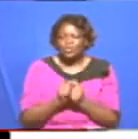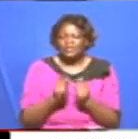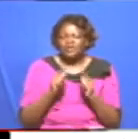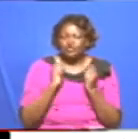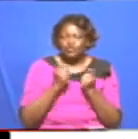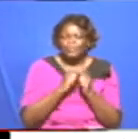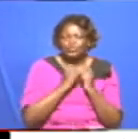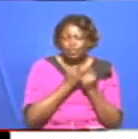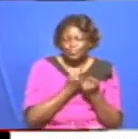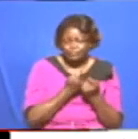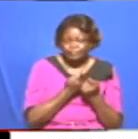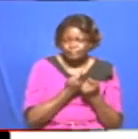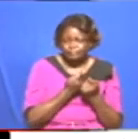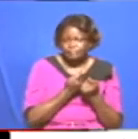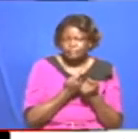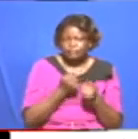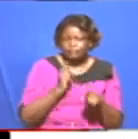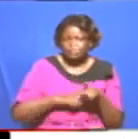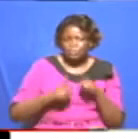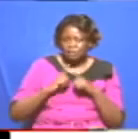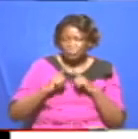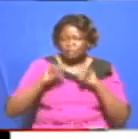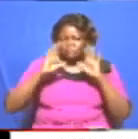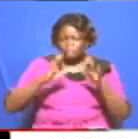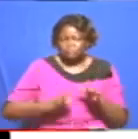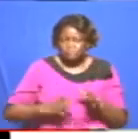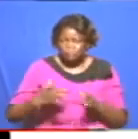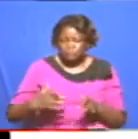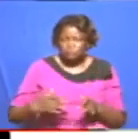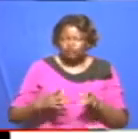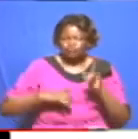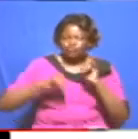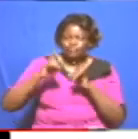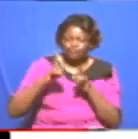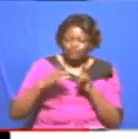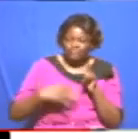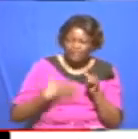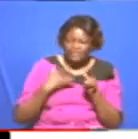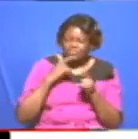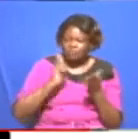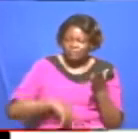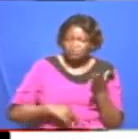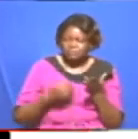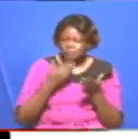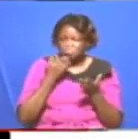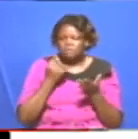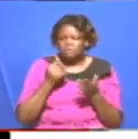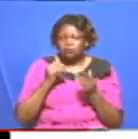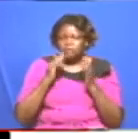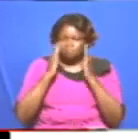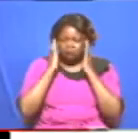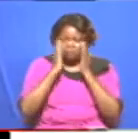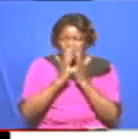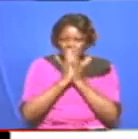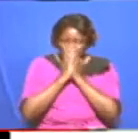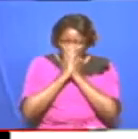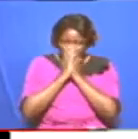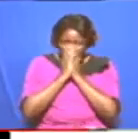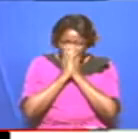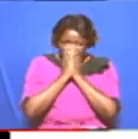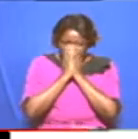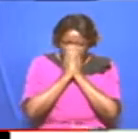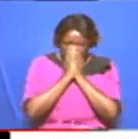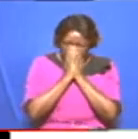Nairobi County during a campaign tour, Mudavadi called on his competitors to focus on selling their agenda. Leaders allied